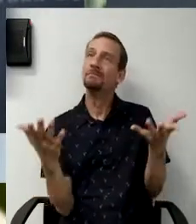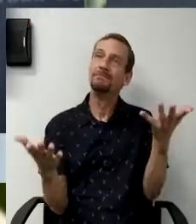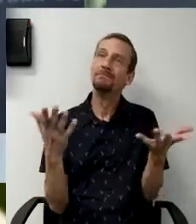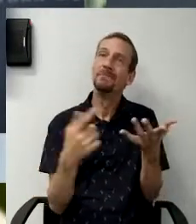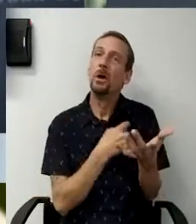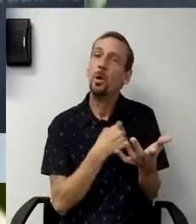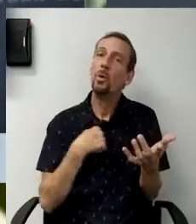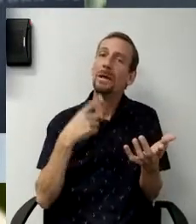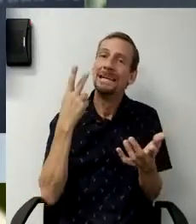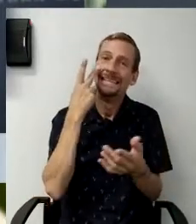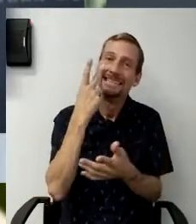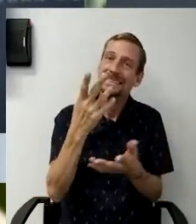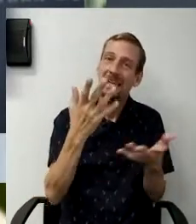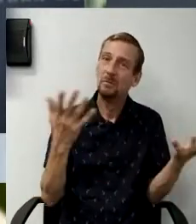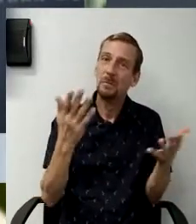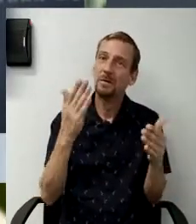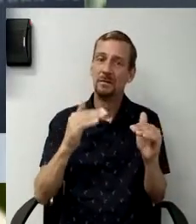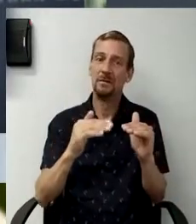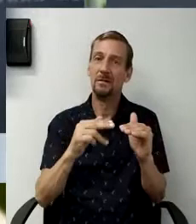seeing a rise in